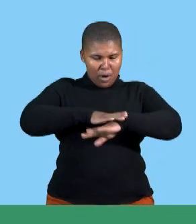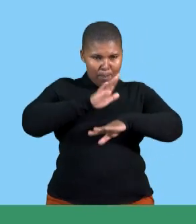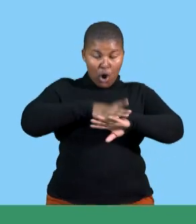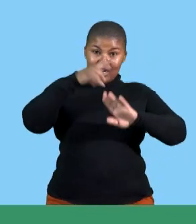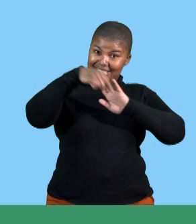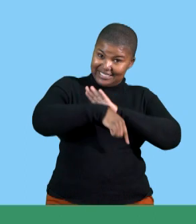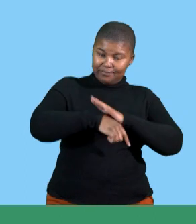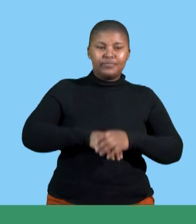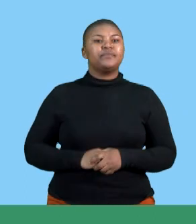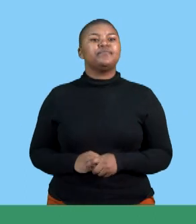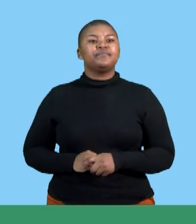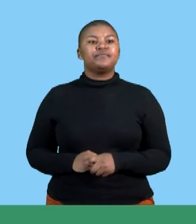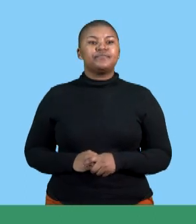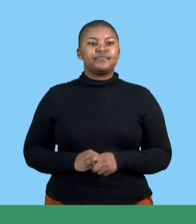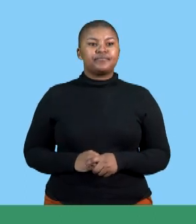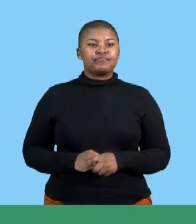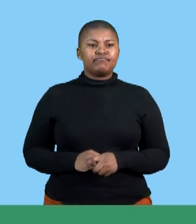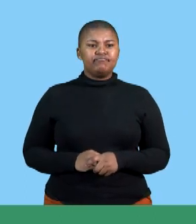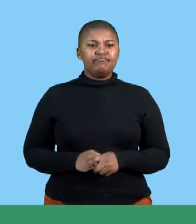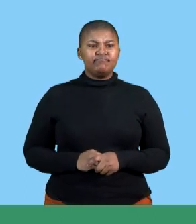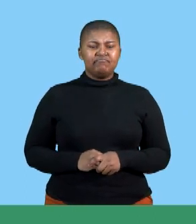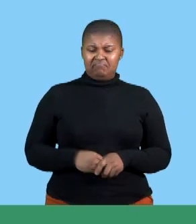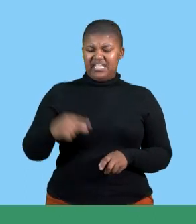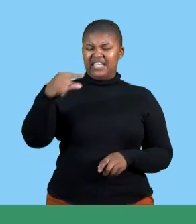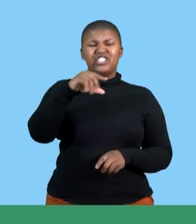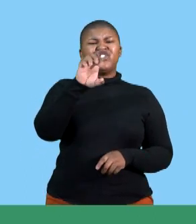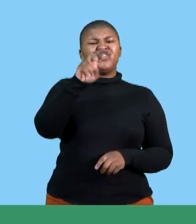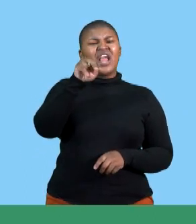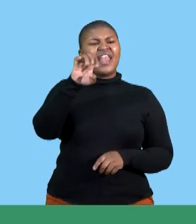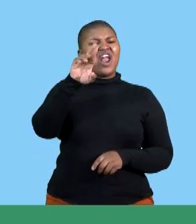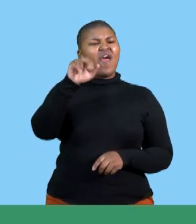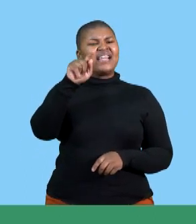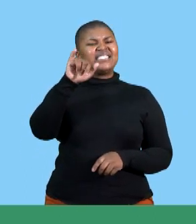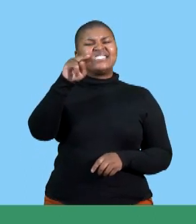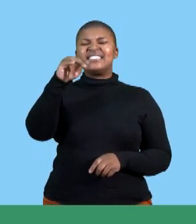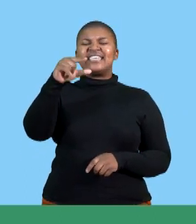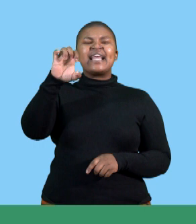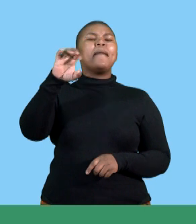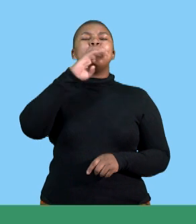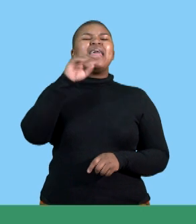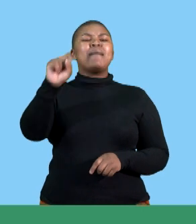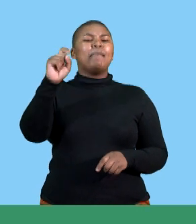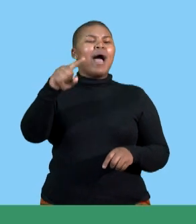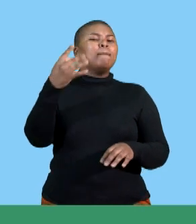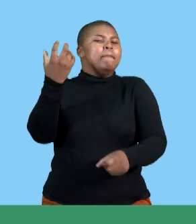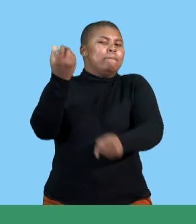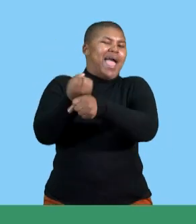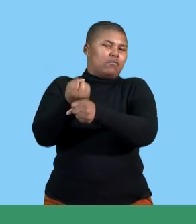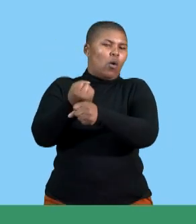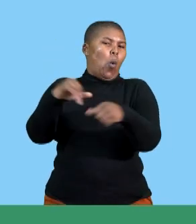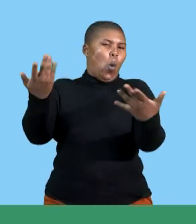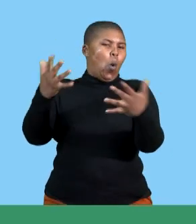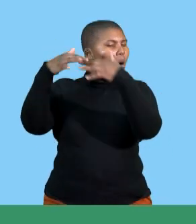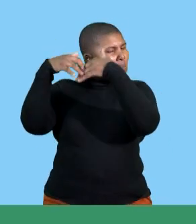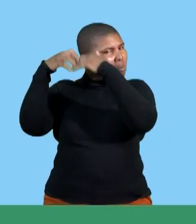It's generating. To generate is to come up, basically, to come up. So generating new